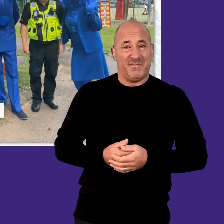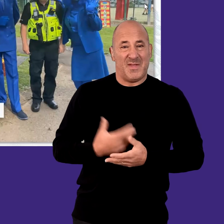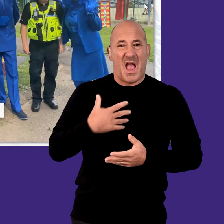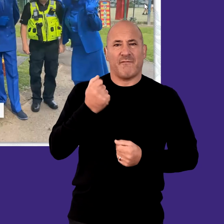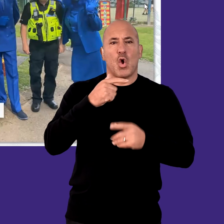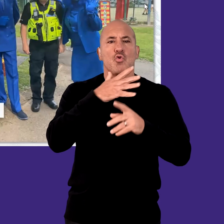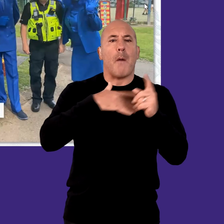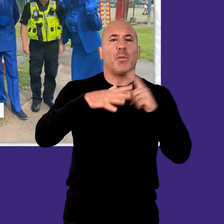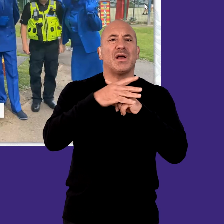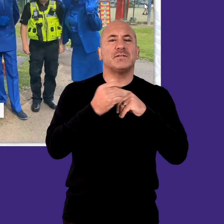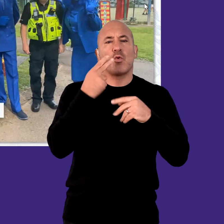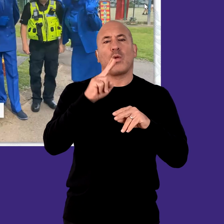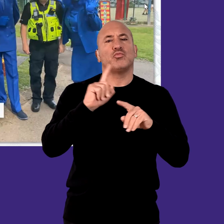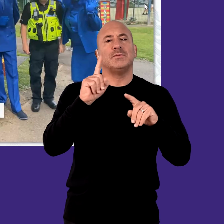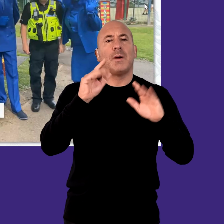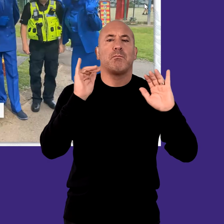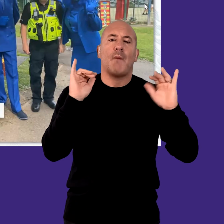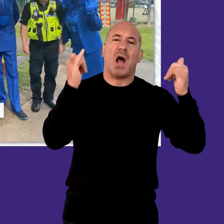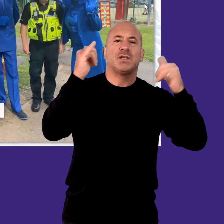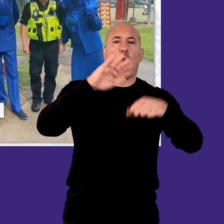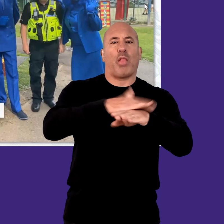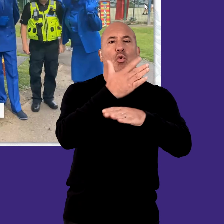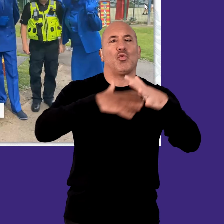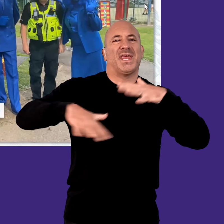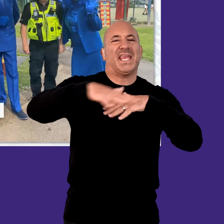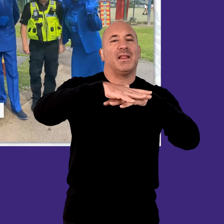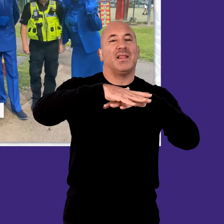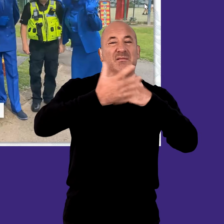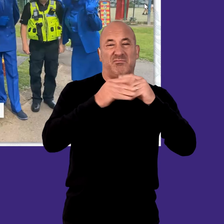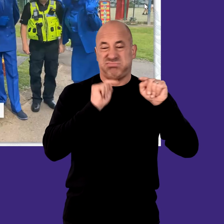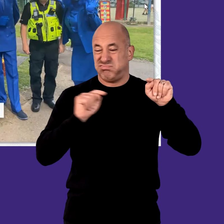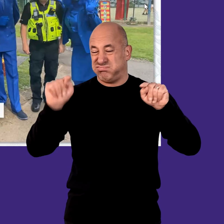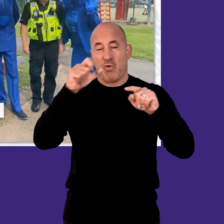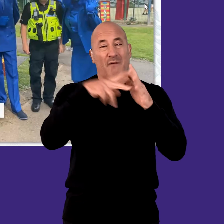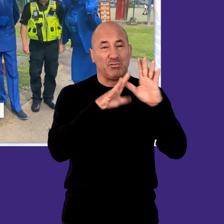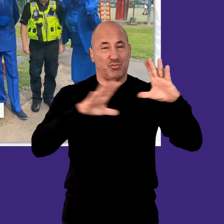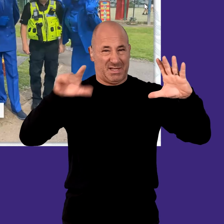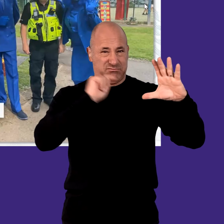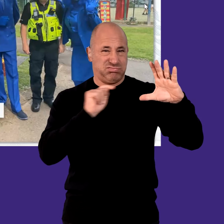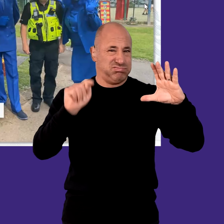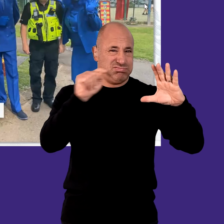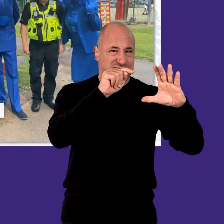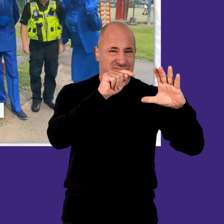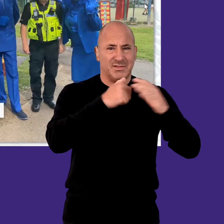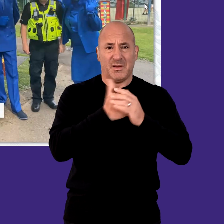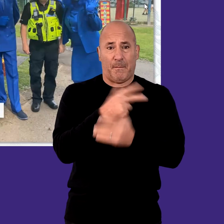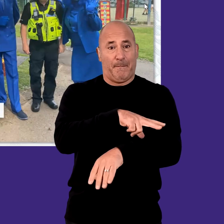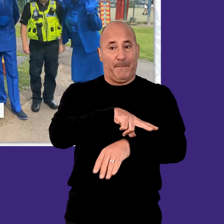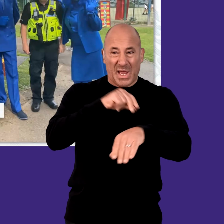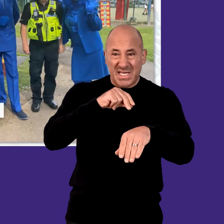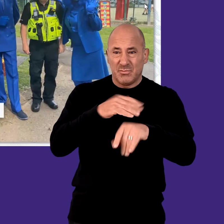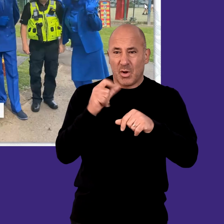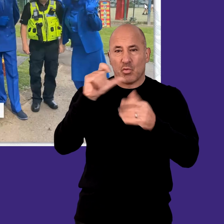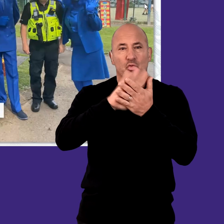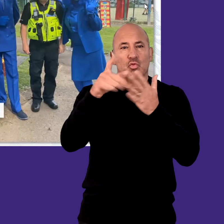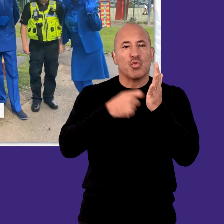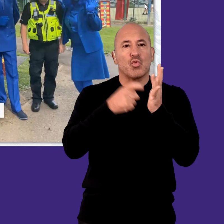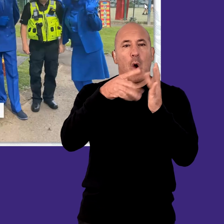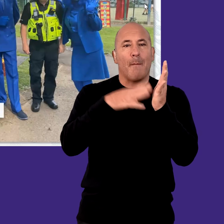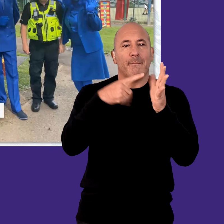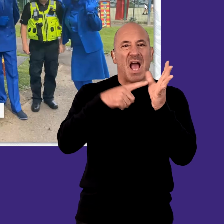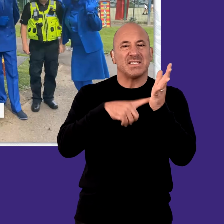just turned up. So we had a series of community events called Party on the Green that happened at different places throughout Coventry. Here are some of our lovely officers